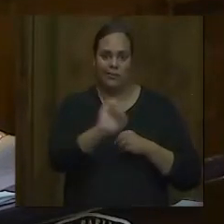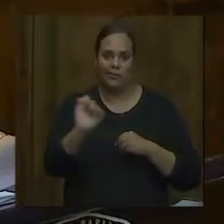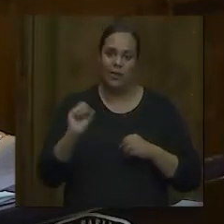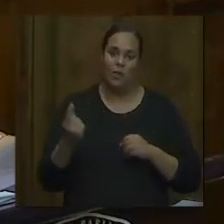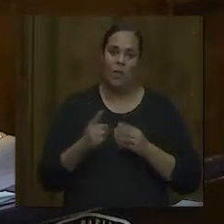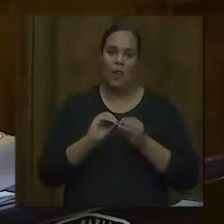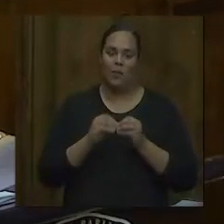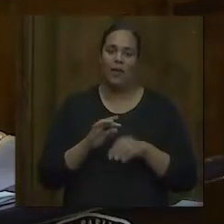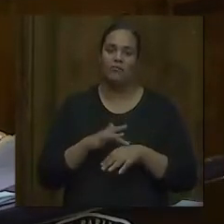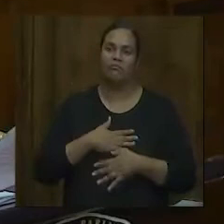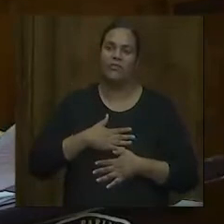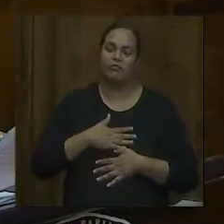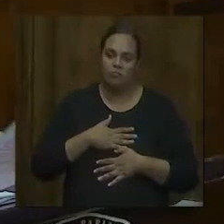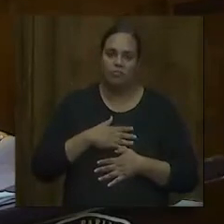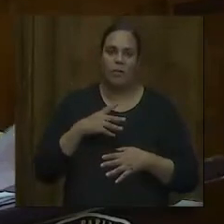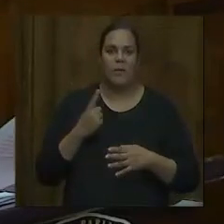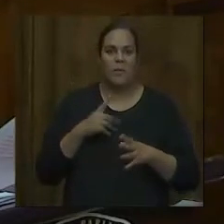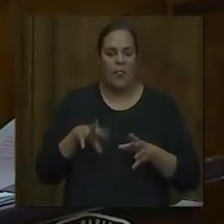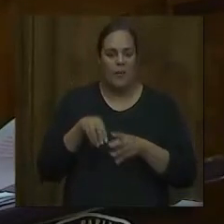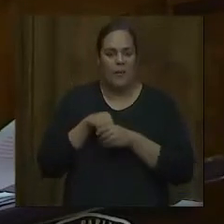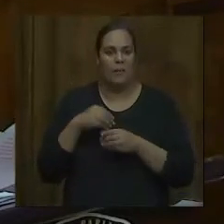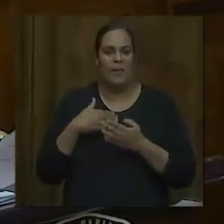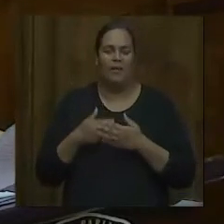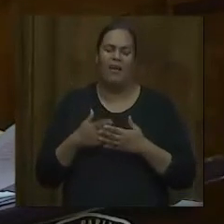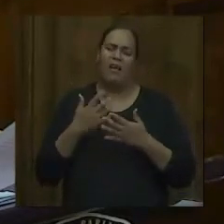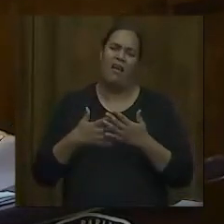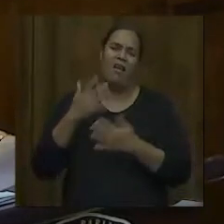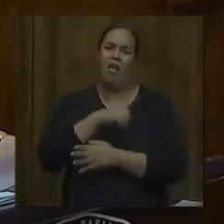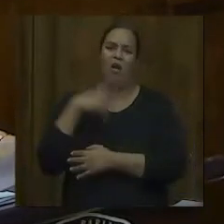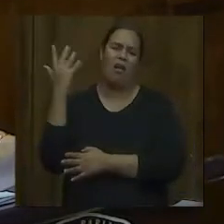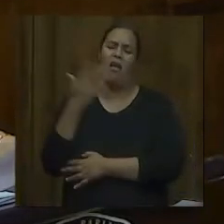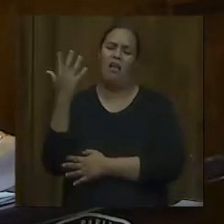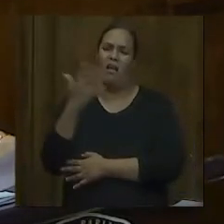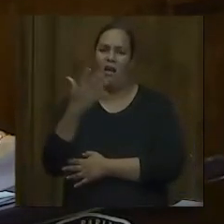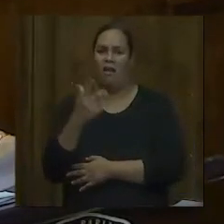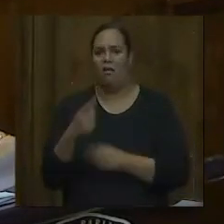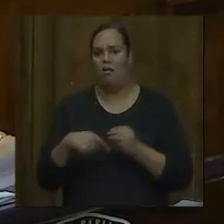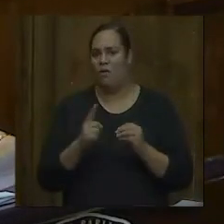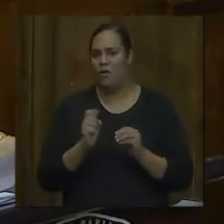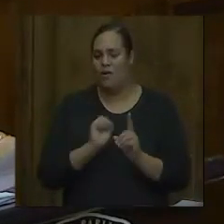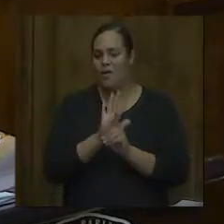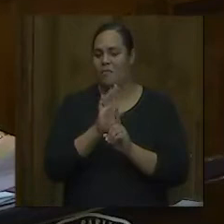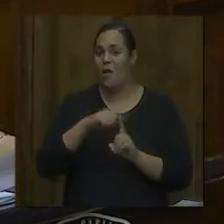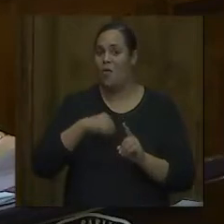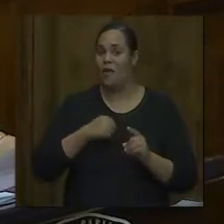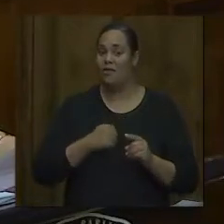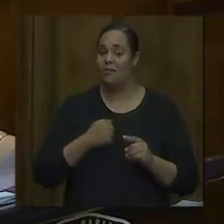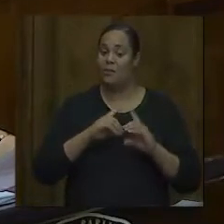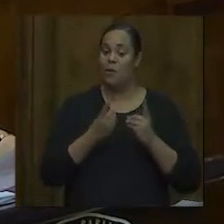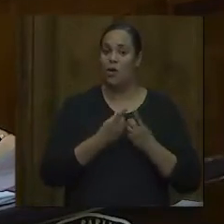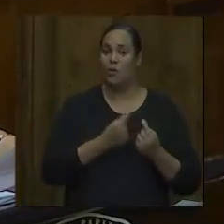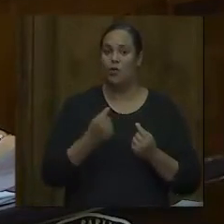which creates a sense of belonging. I can go on and on about the long-lasting impactful work this department does for our